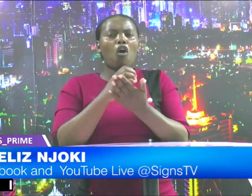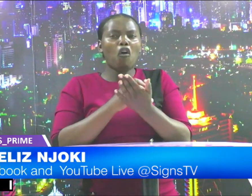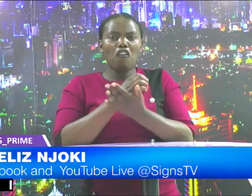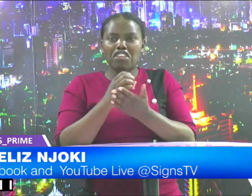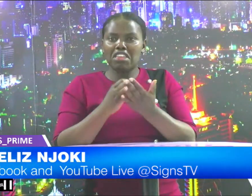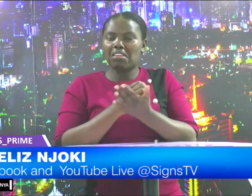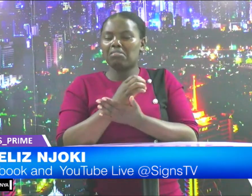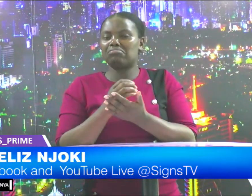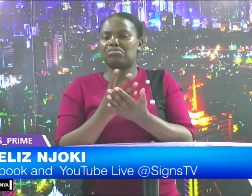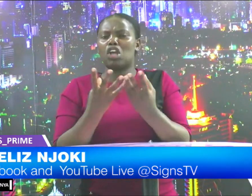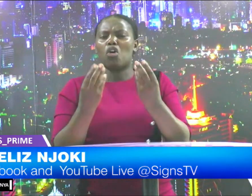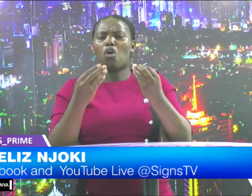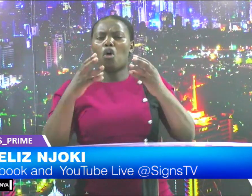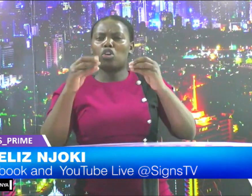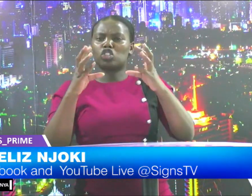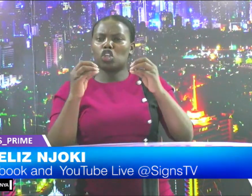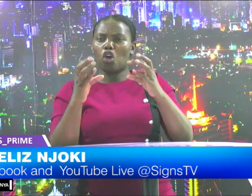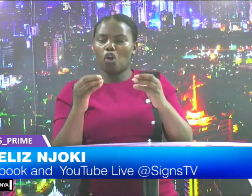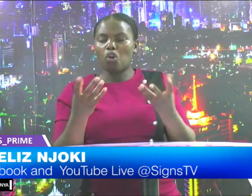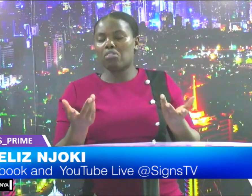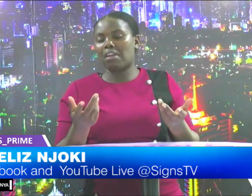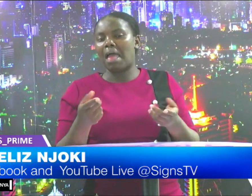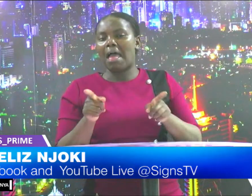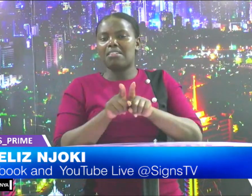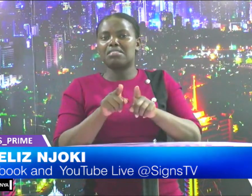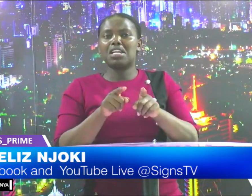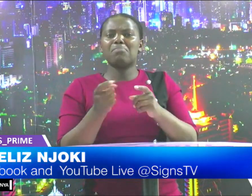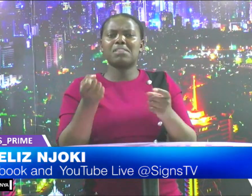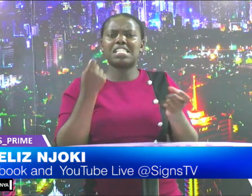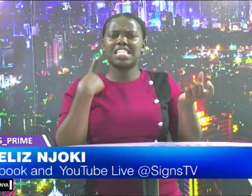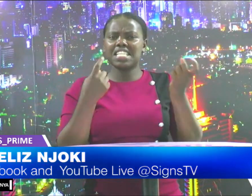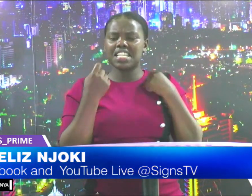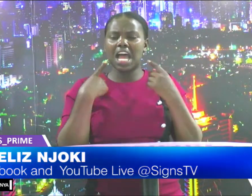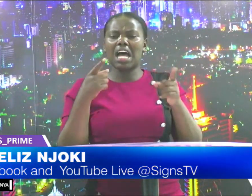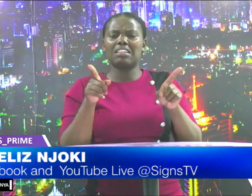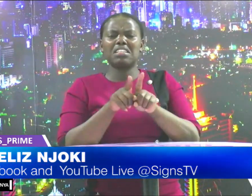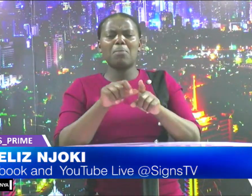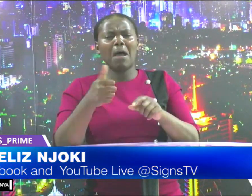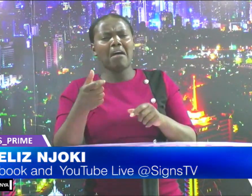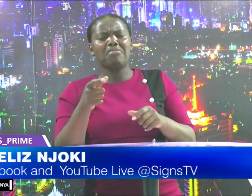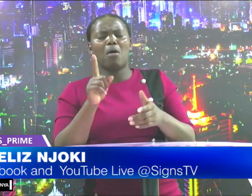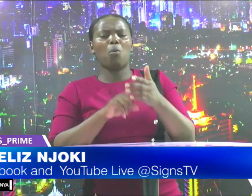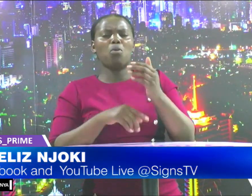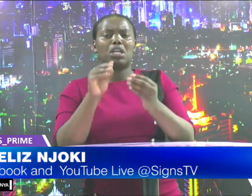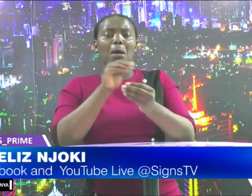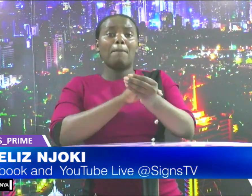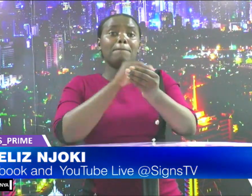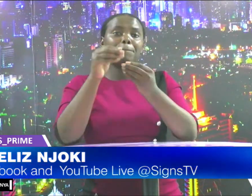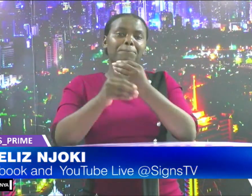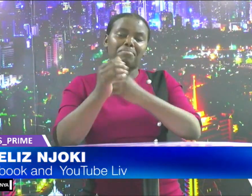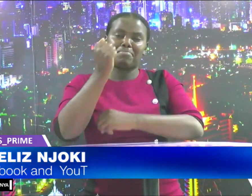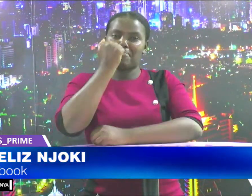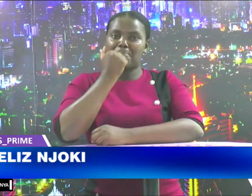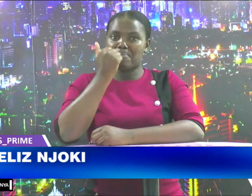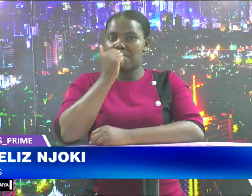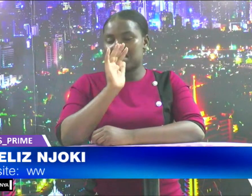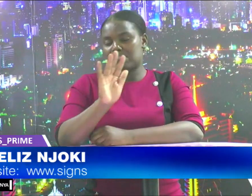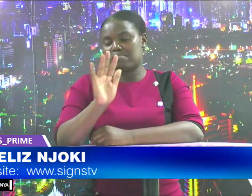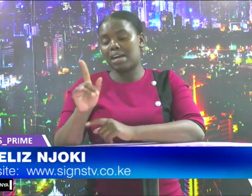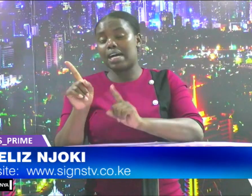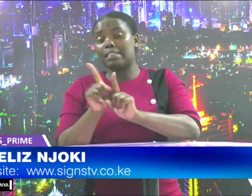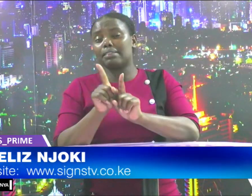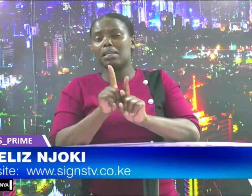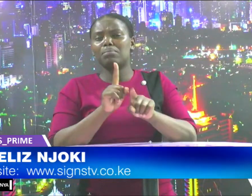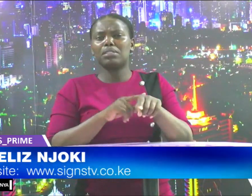revitalizing agricultural cooperations in dairy, coffee, cotton, tea